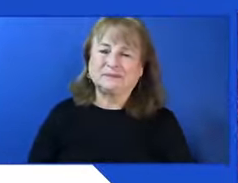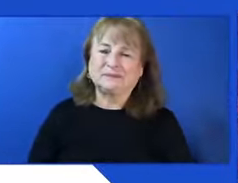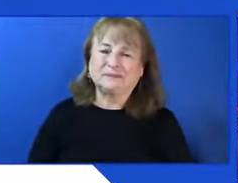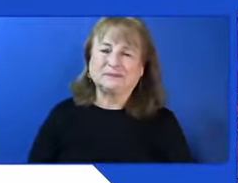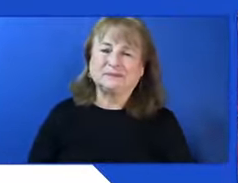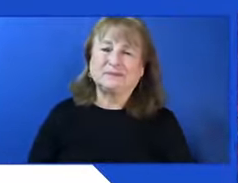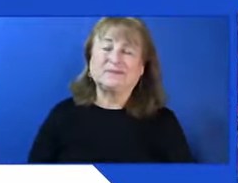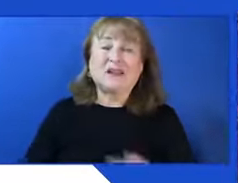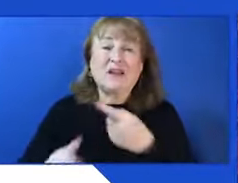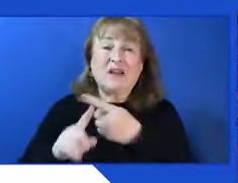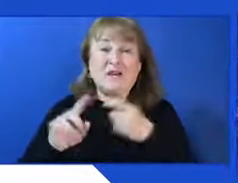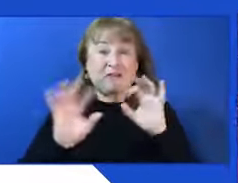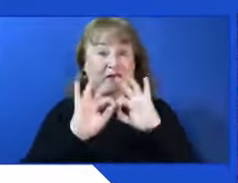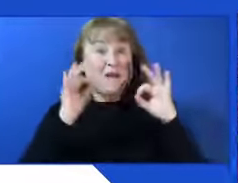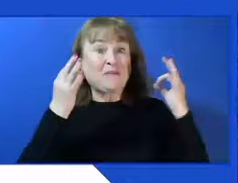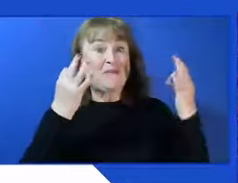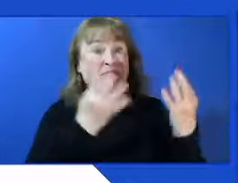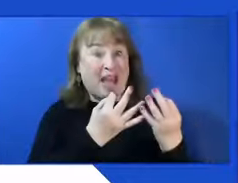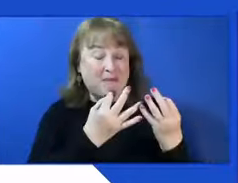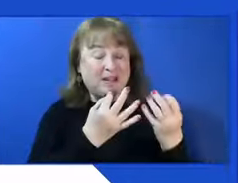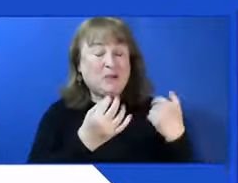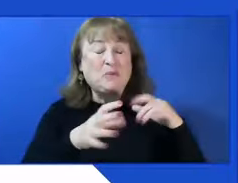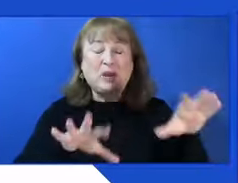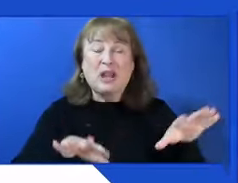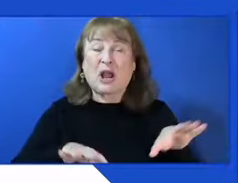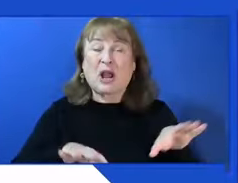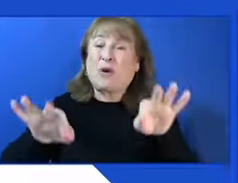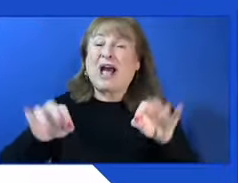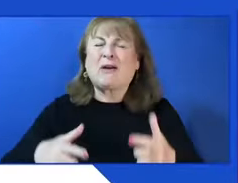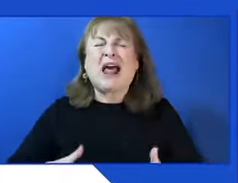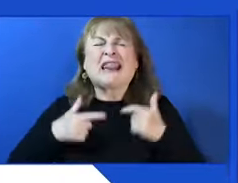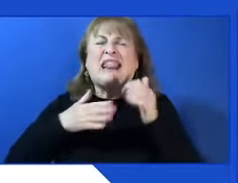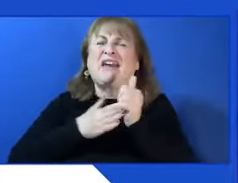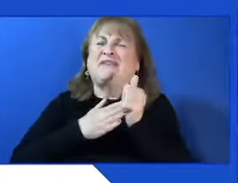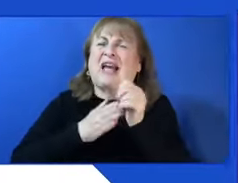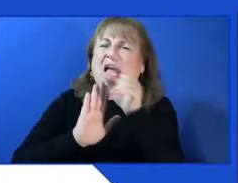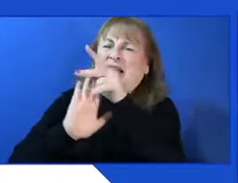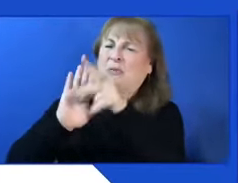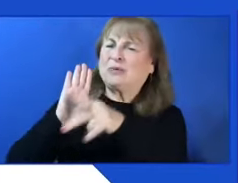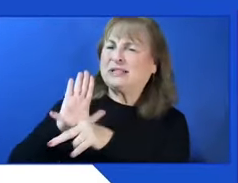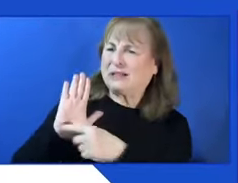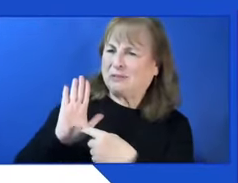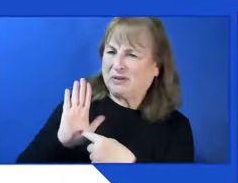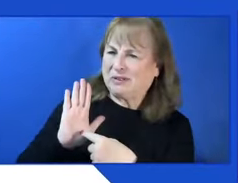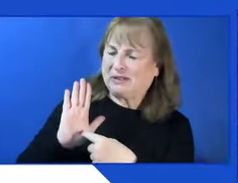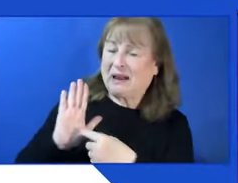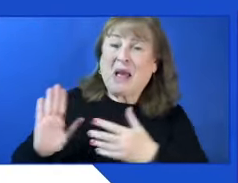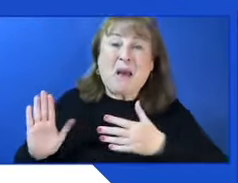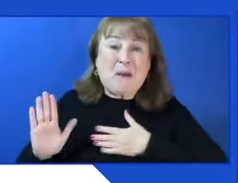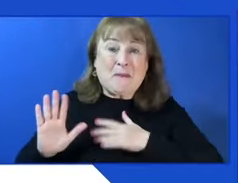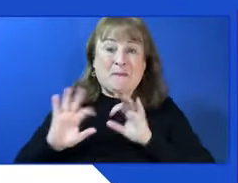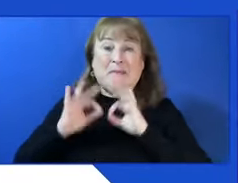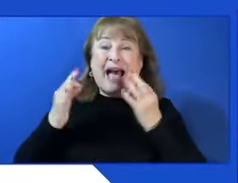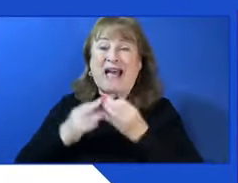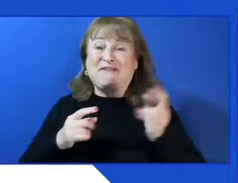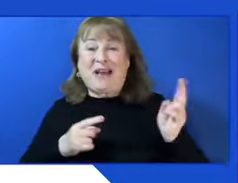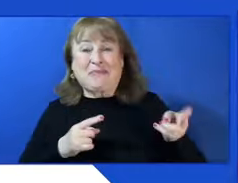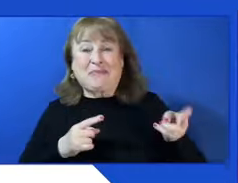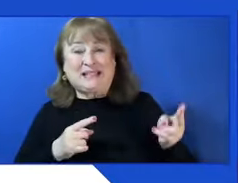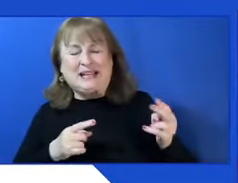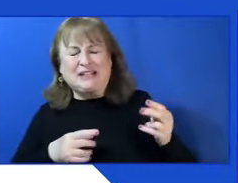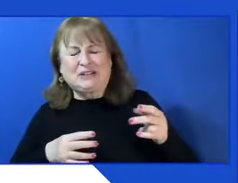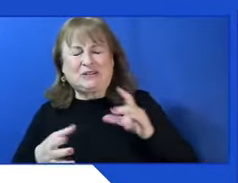From family, we acquire life-guiding principles. My family's history